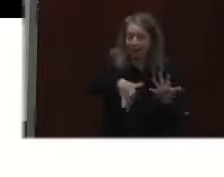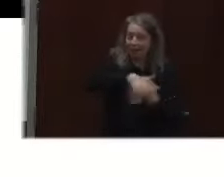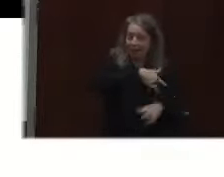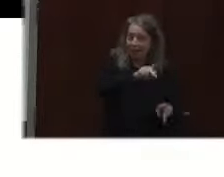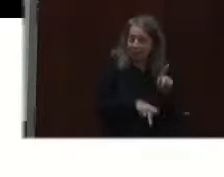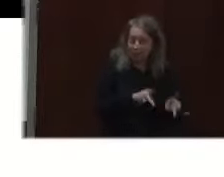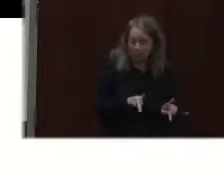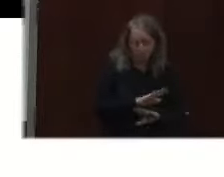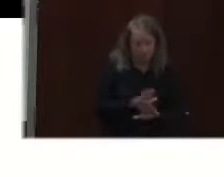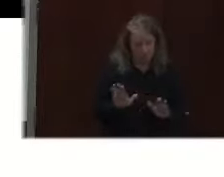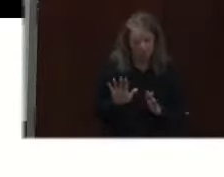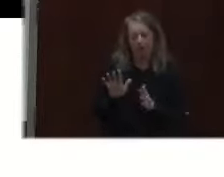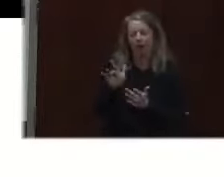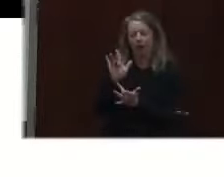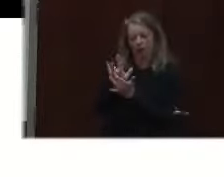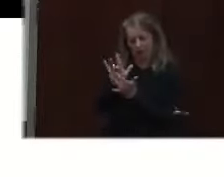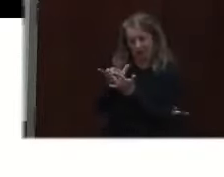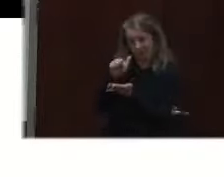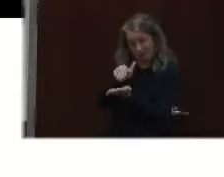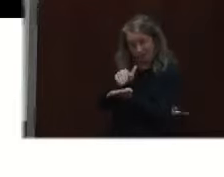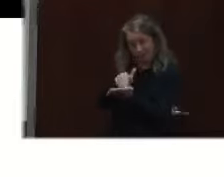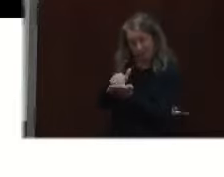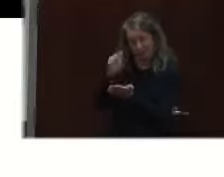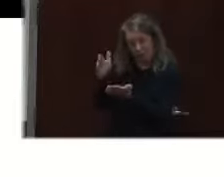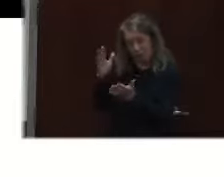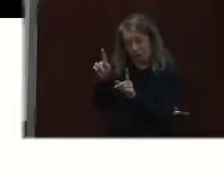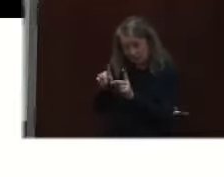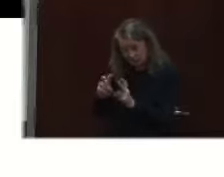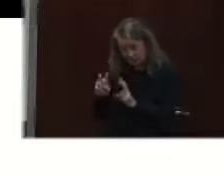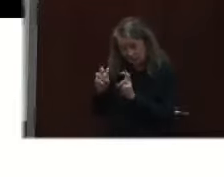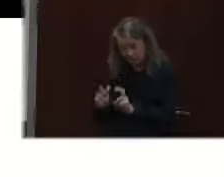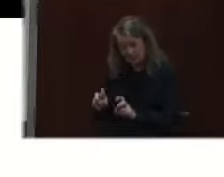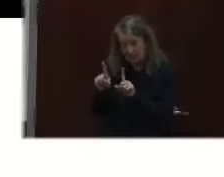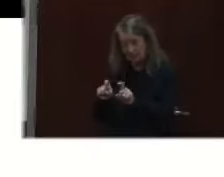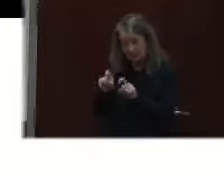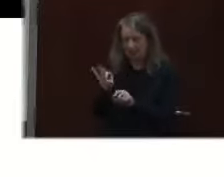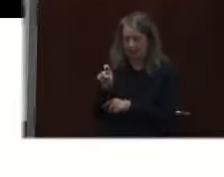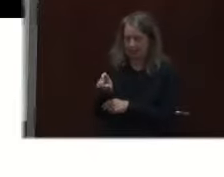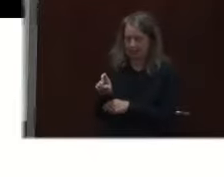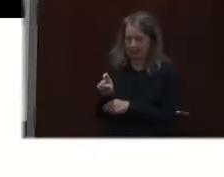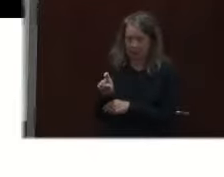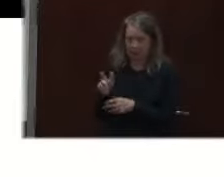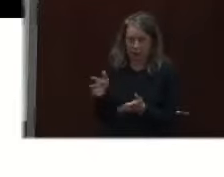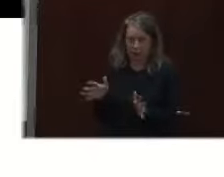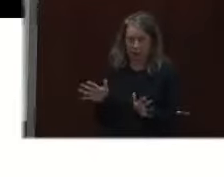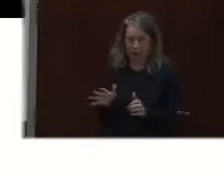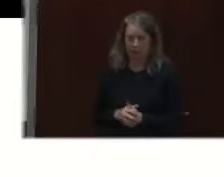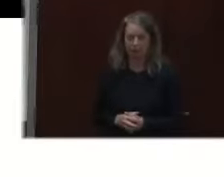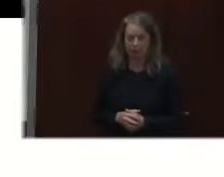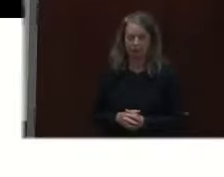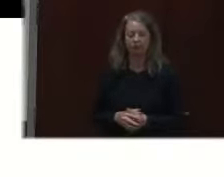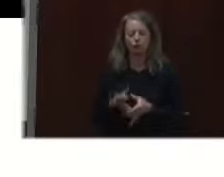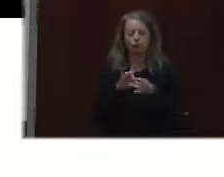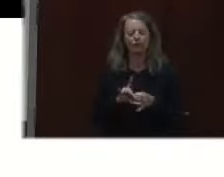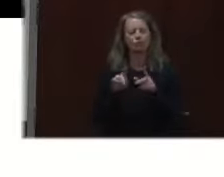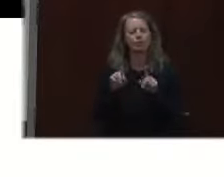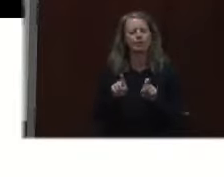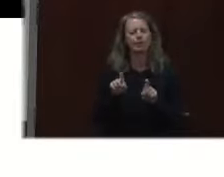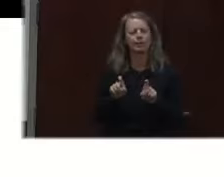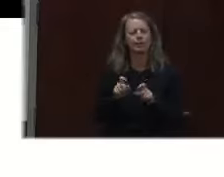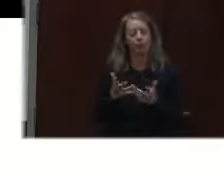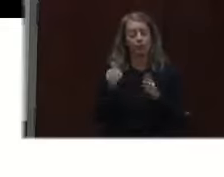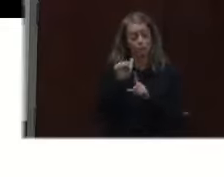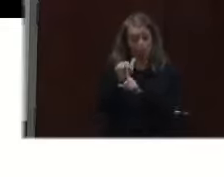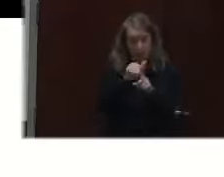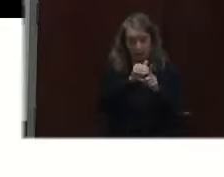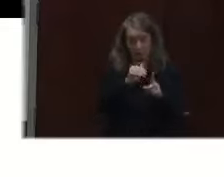their providers for assessment and testing if necessary. And then speaking of testing, we also want to remind everyone that